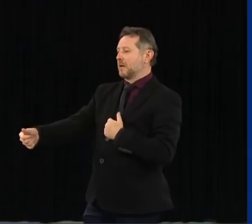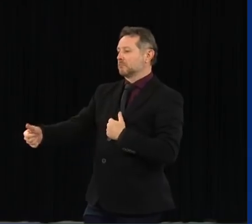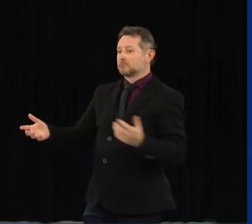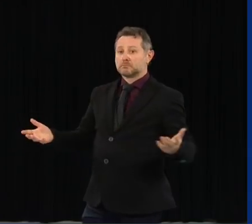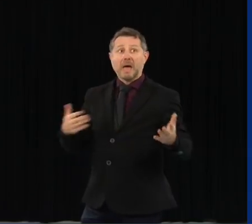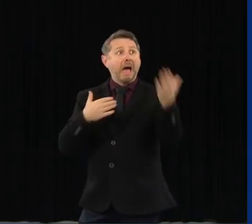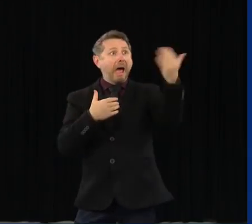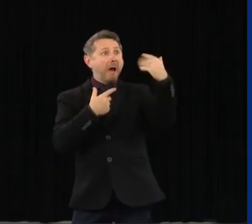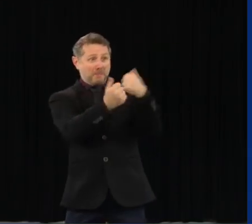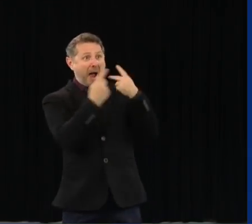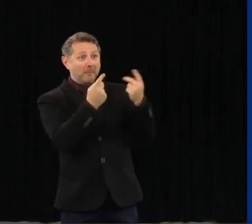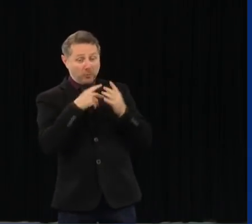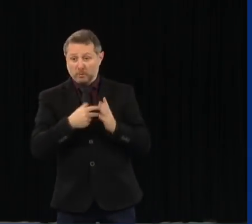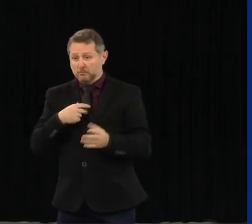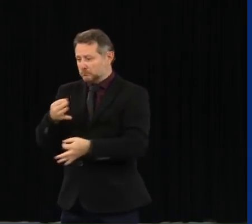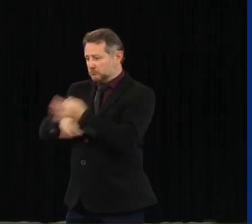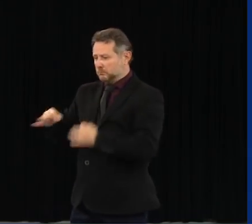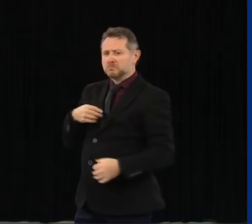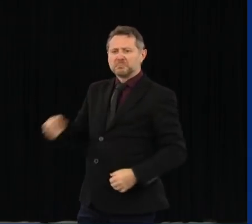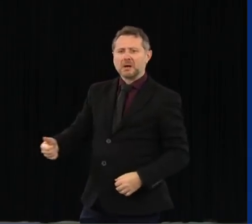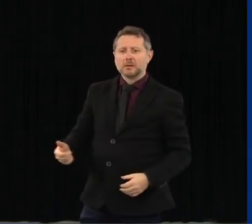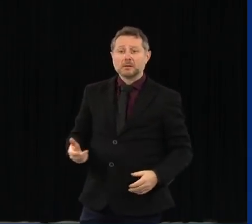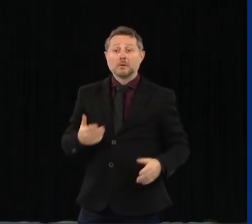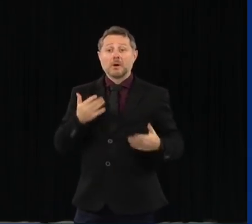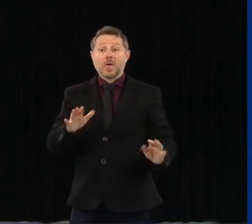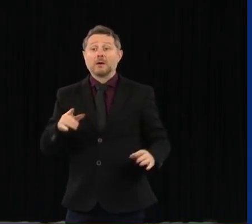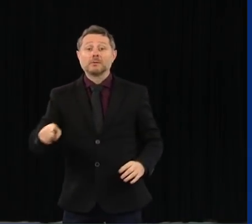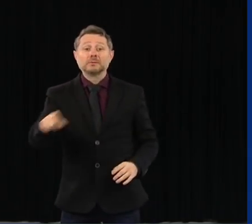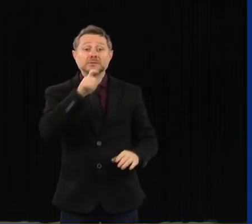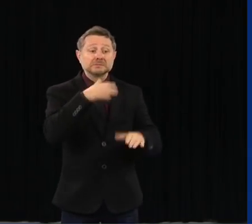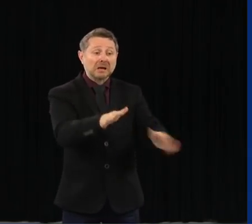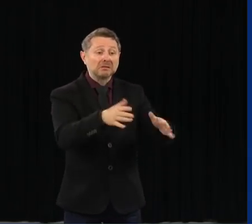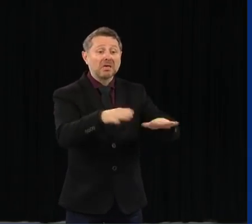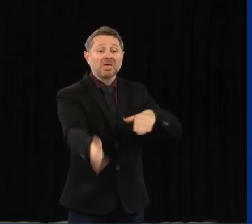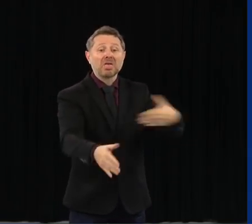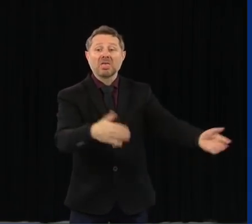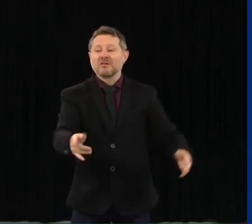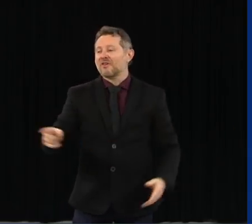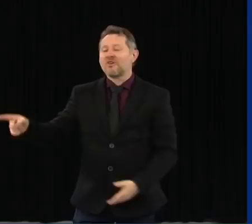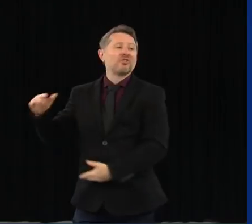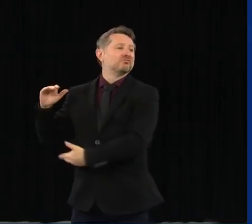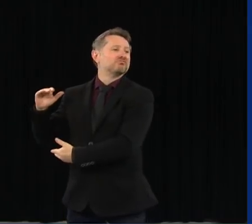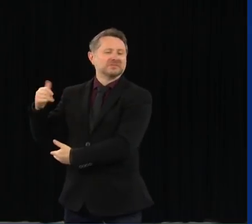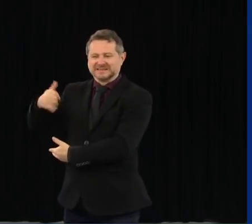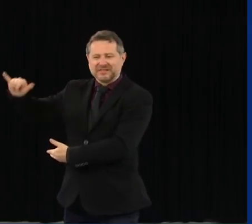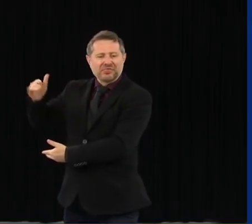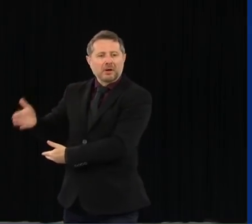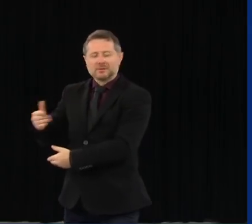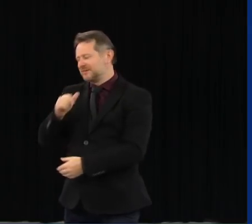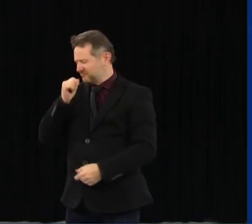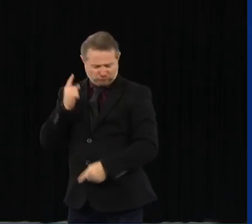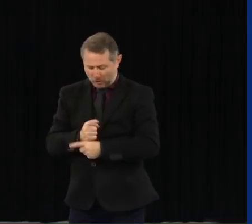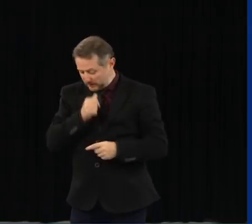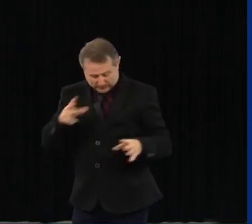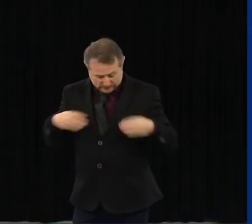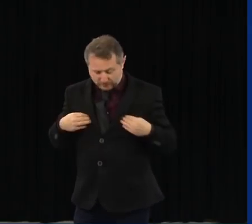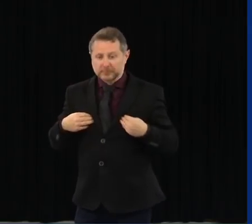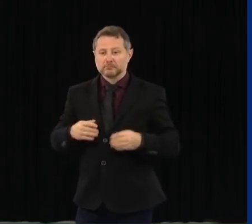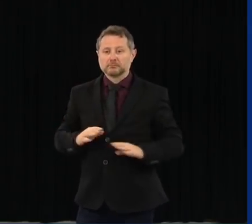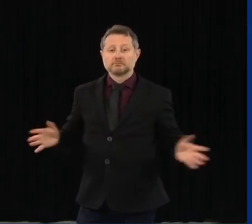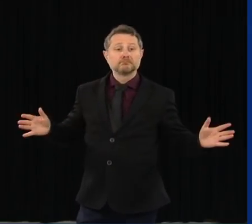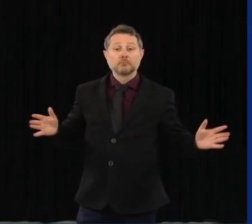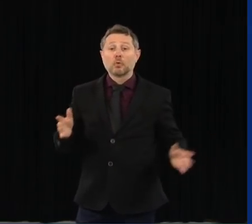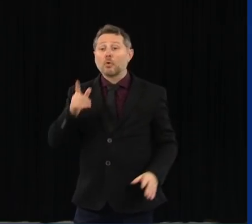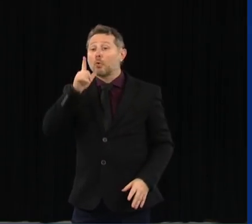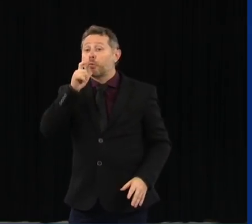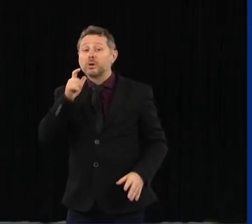die because we didn't redistribute ventilators. The National Guard are going to be deployed to pick up these ventilators,